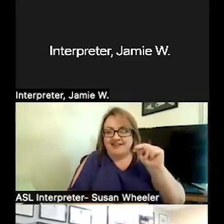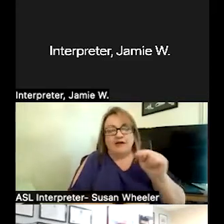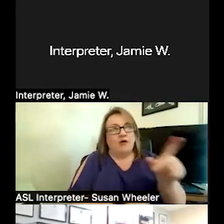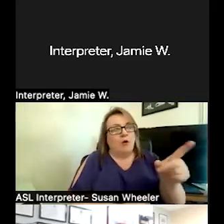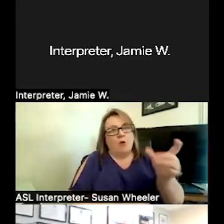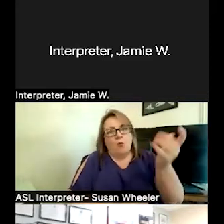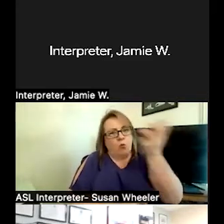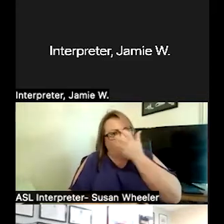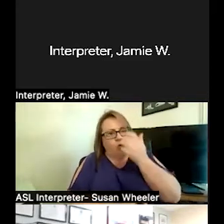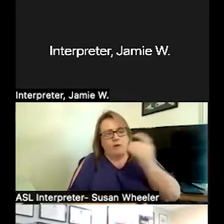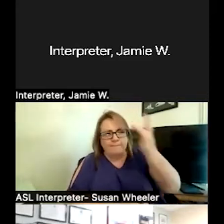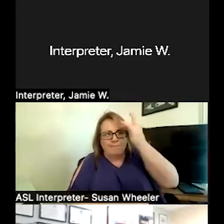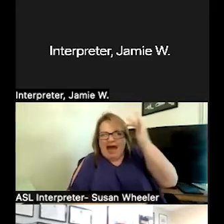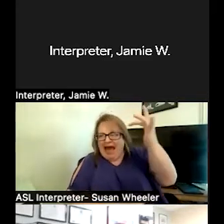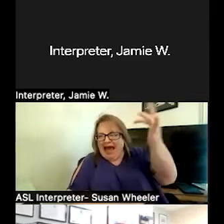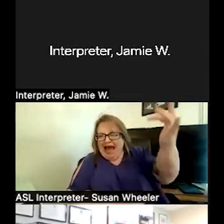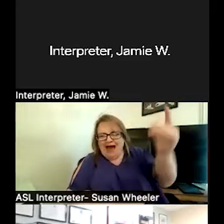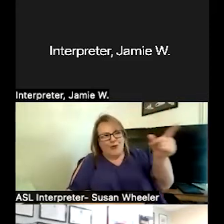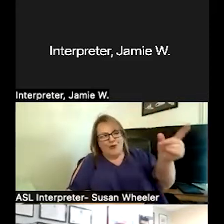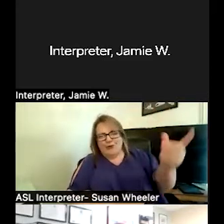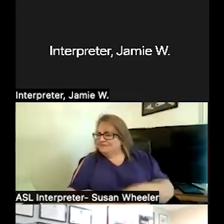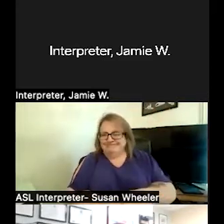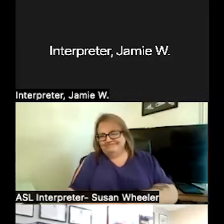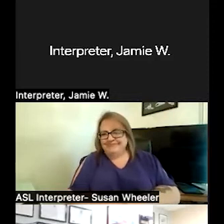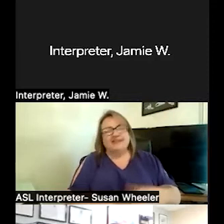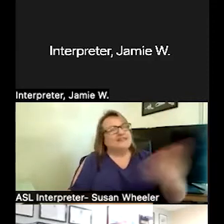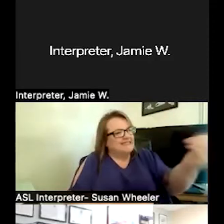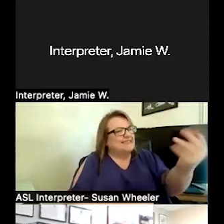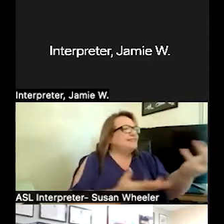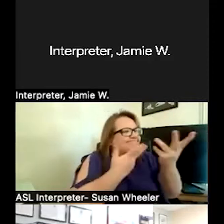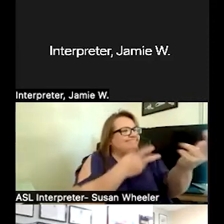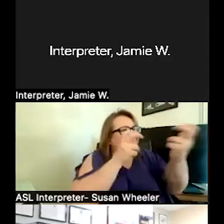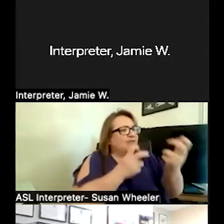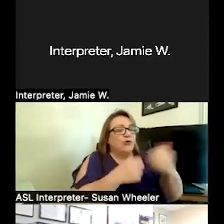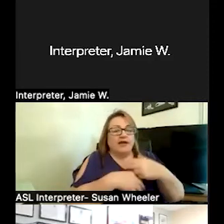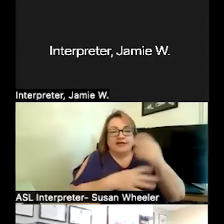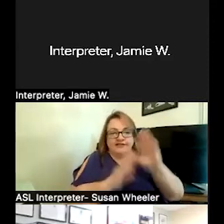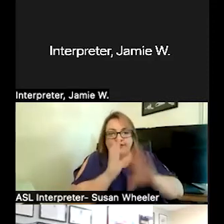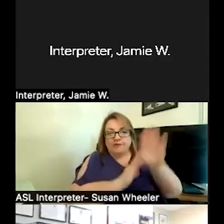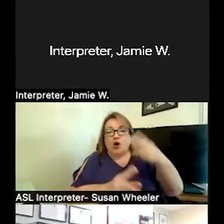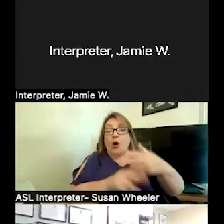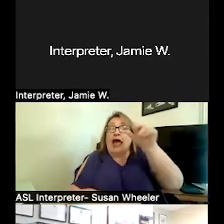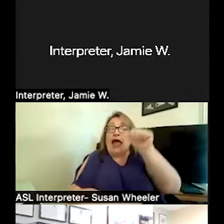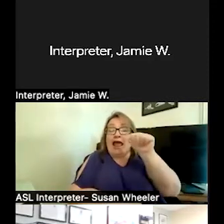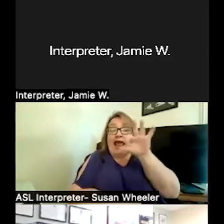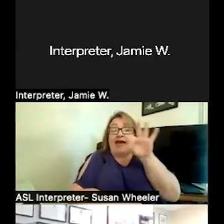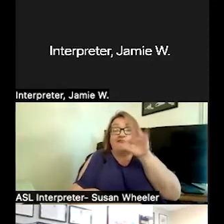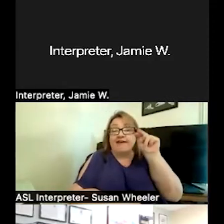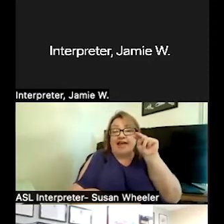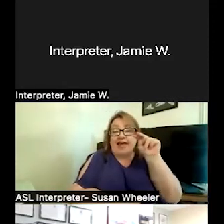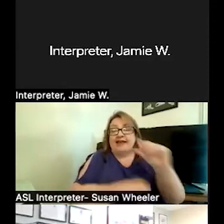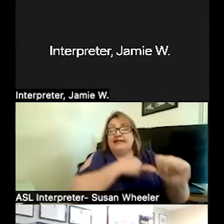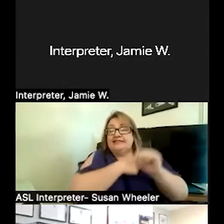guy. And so we sat down and we developed the AFN Disaster Risk Assessment tool and